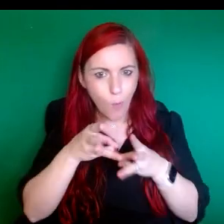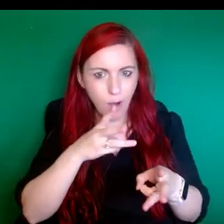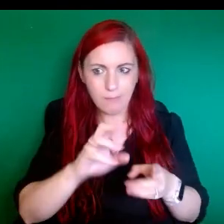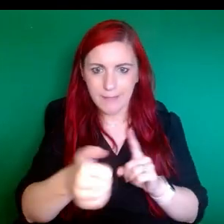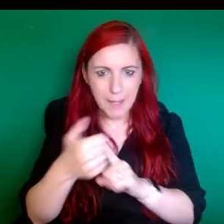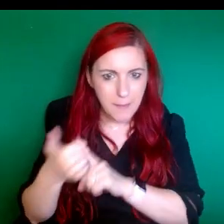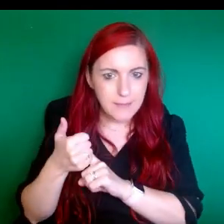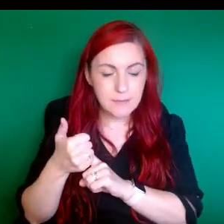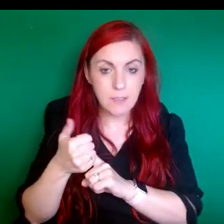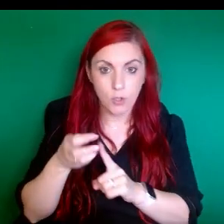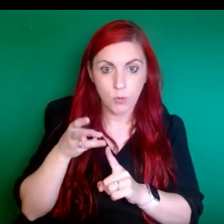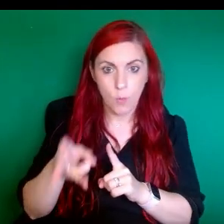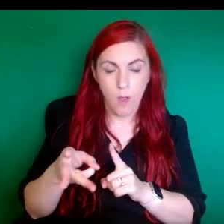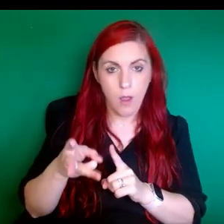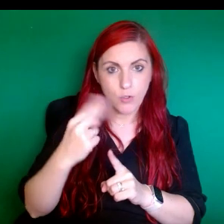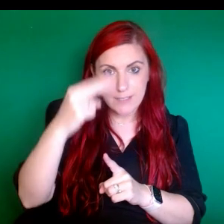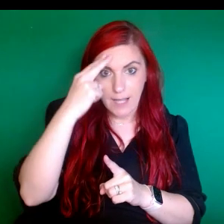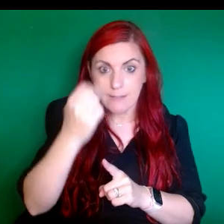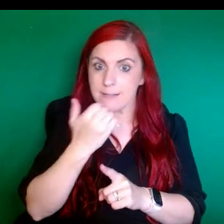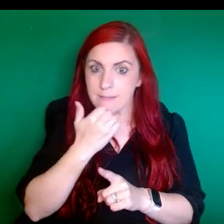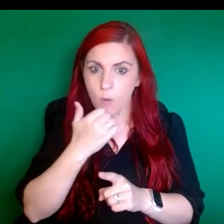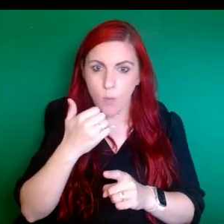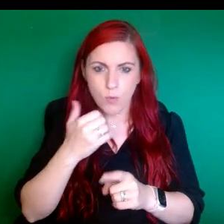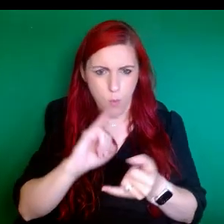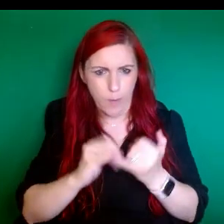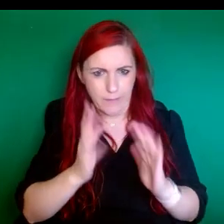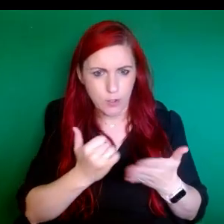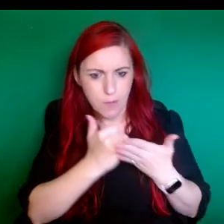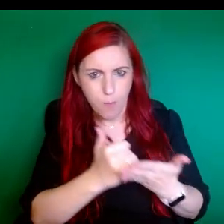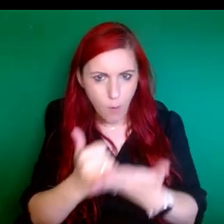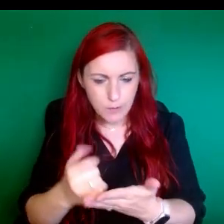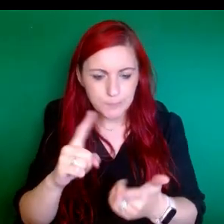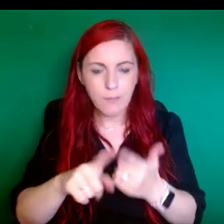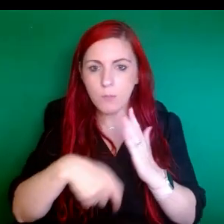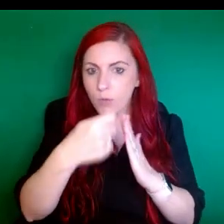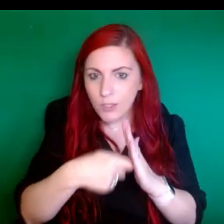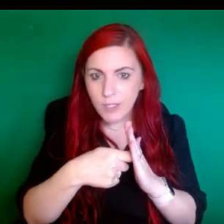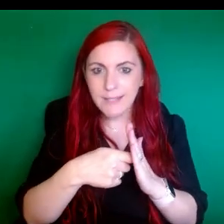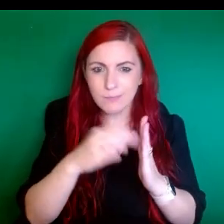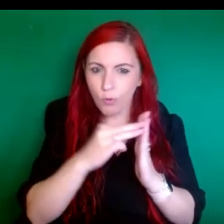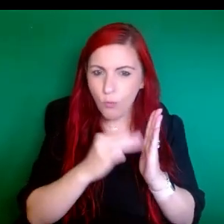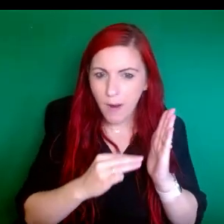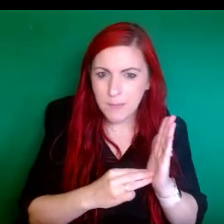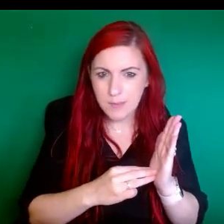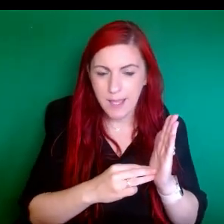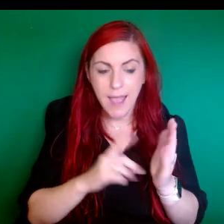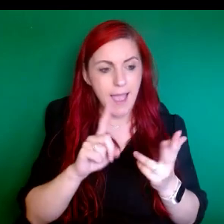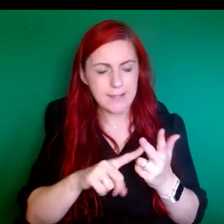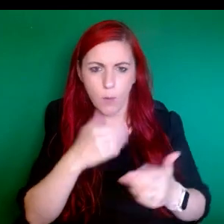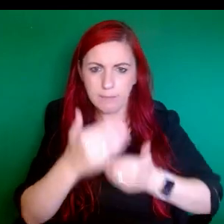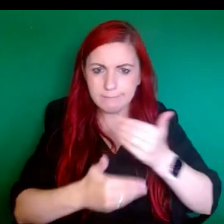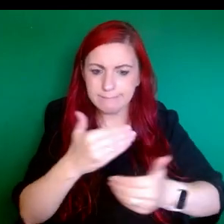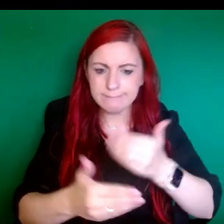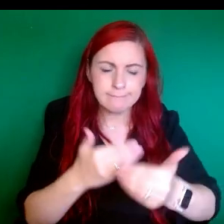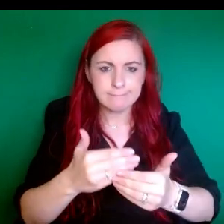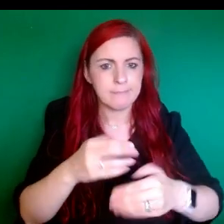supported, some of the projects and initiatives undertaken, and how we have progressed our journey to embed trauma-informed practice into everything we do.